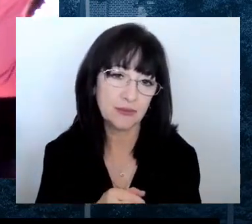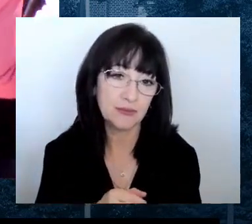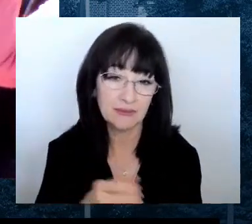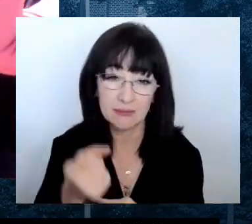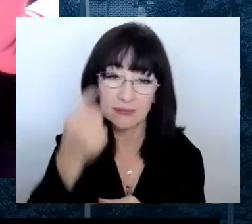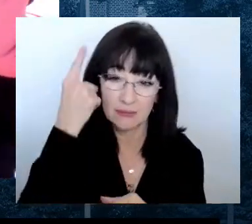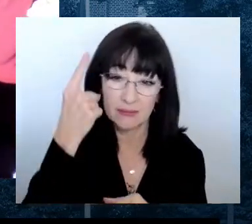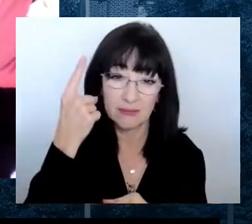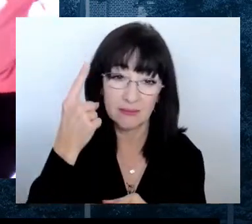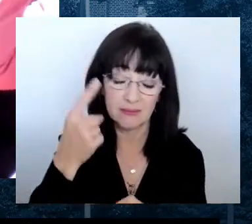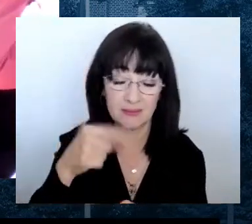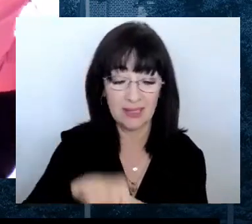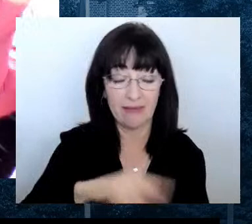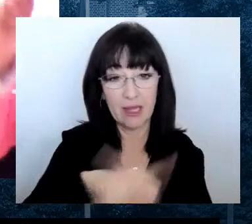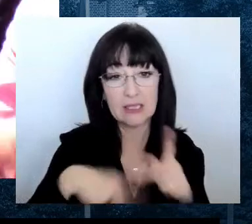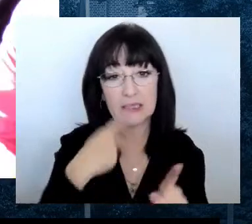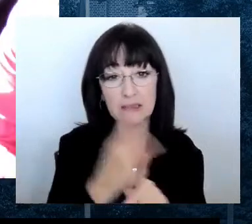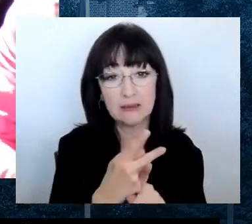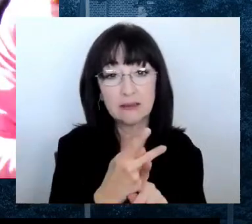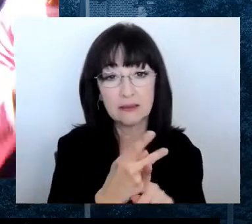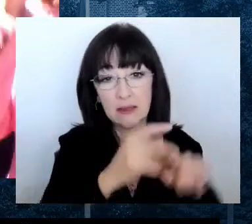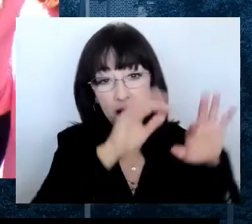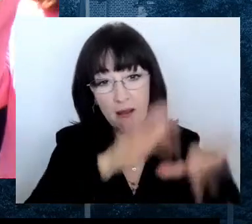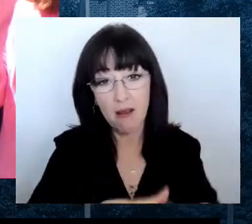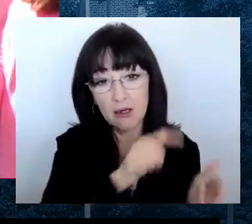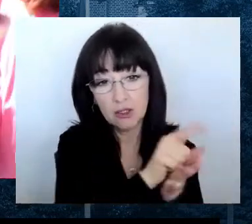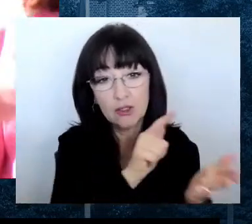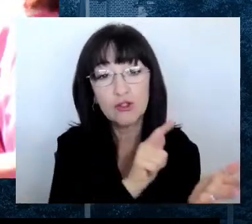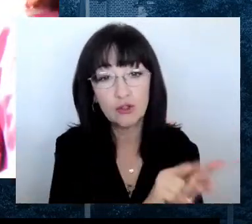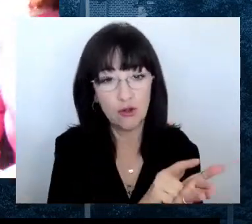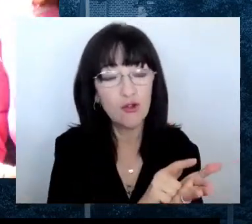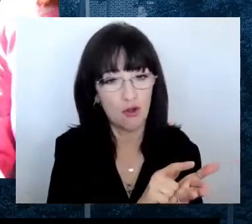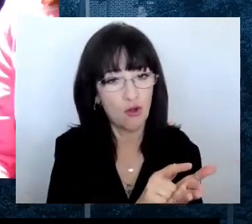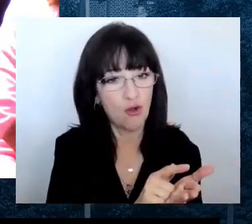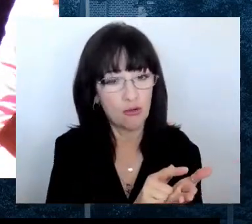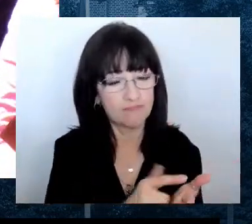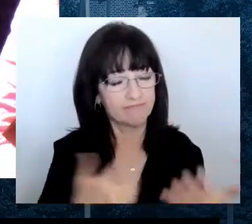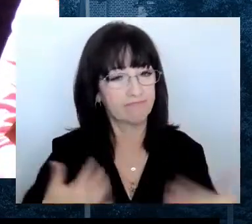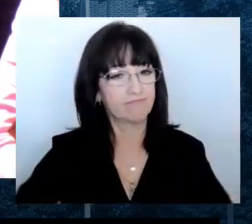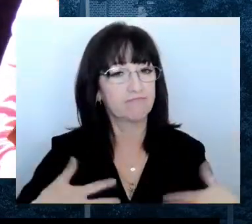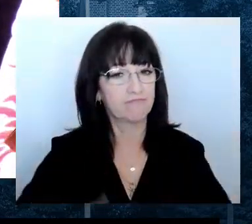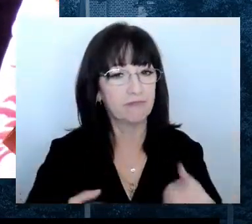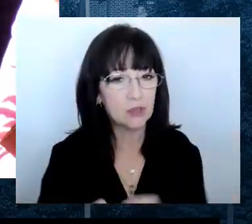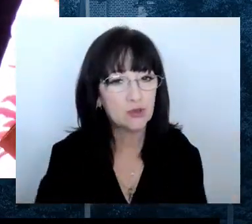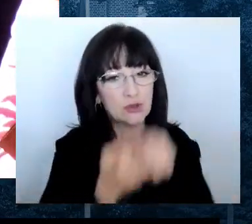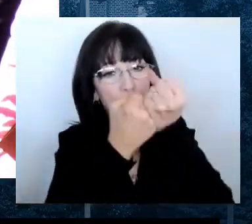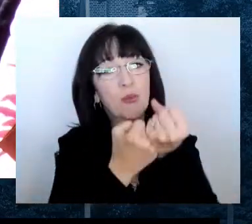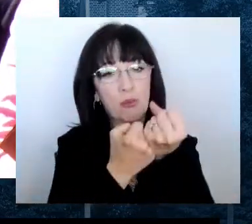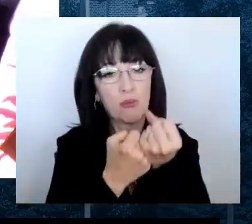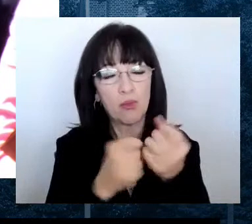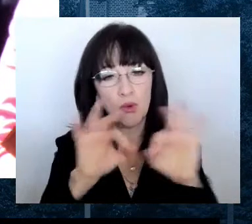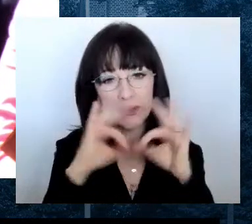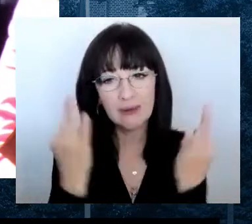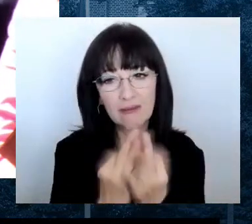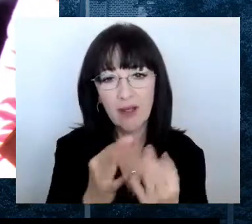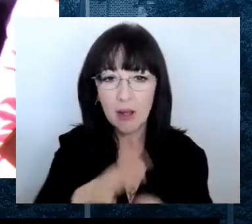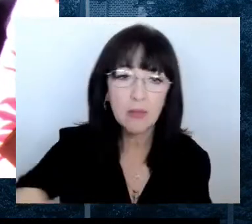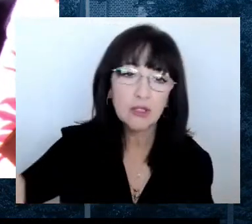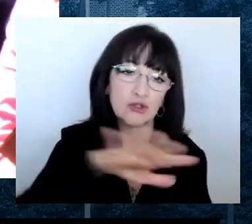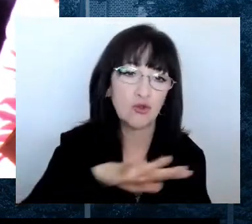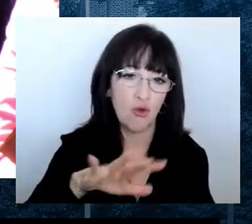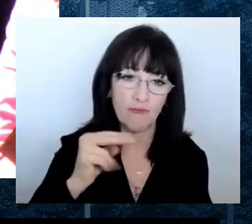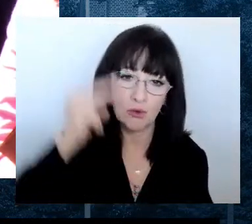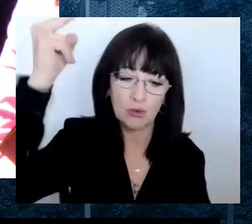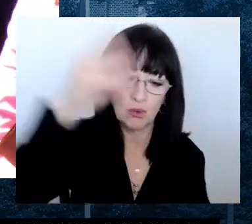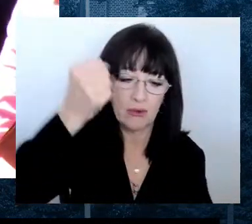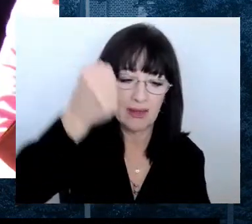for families and businesses up and down our state. 4 years ago, the state led the way as our largest